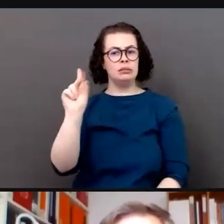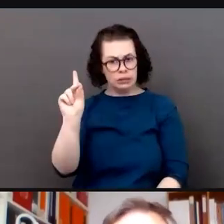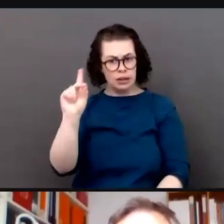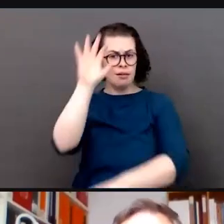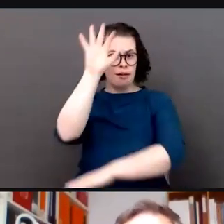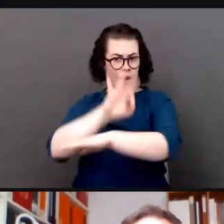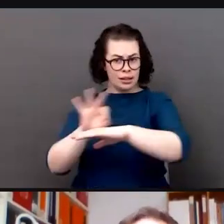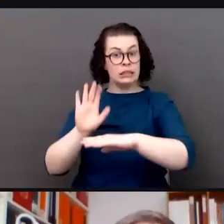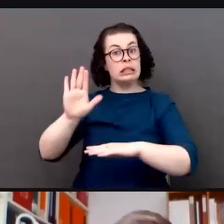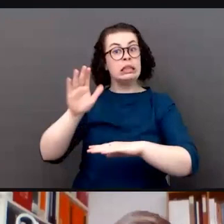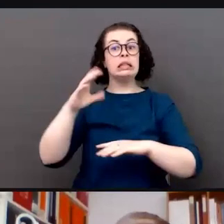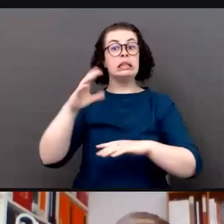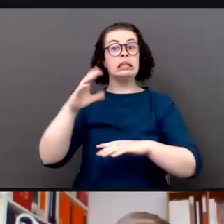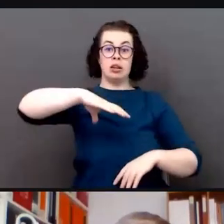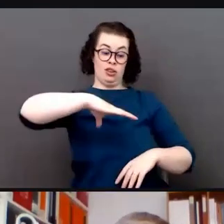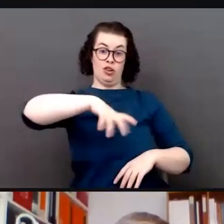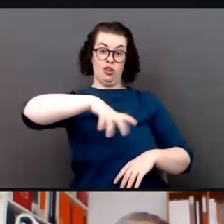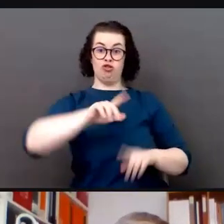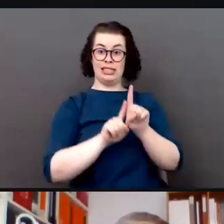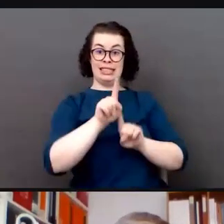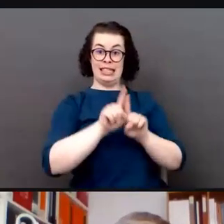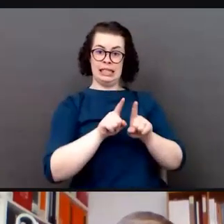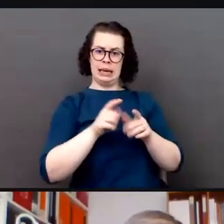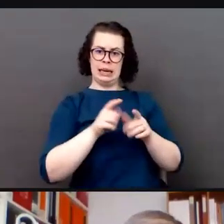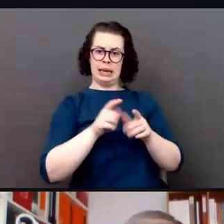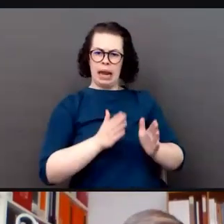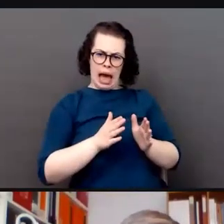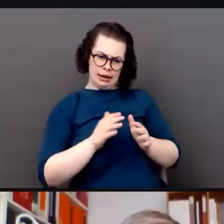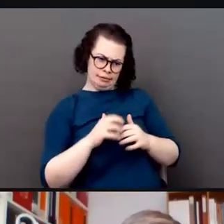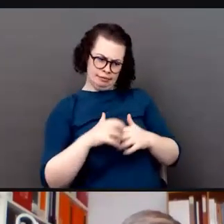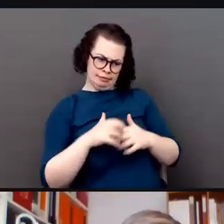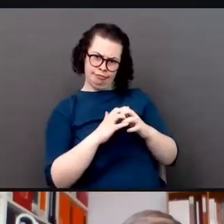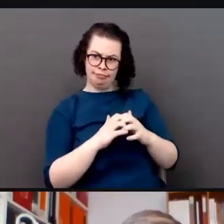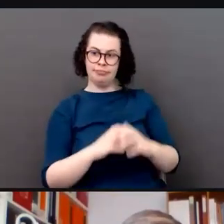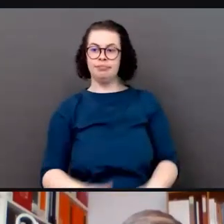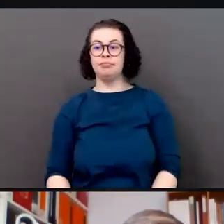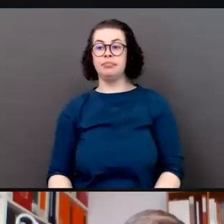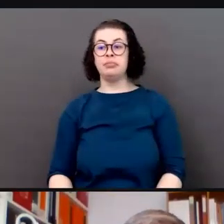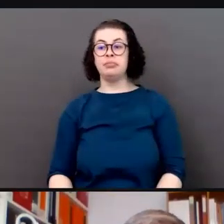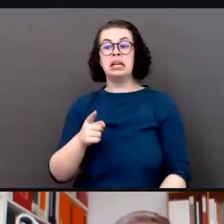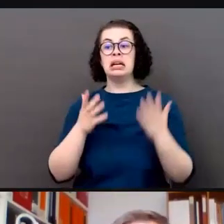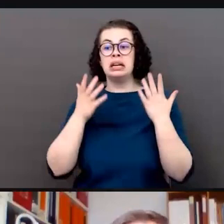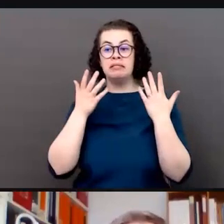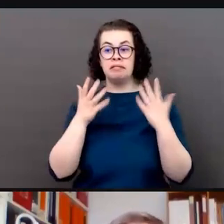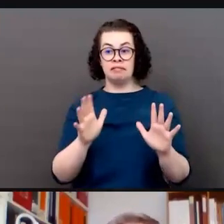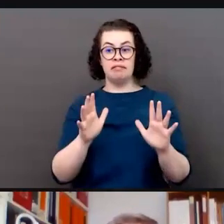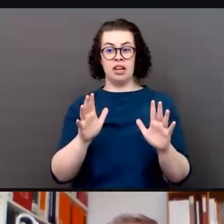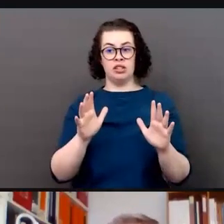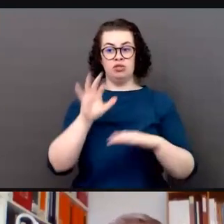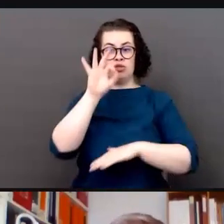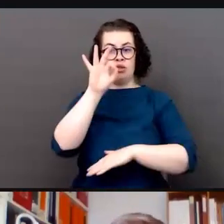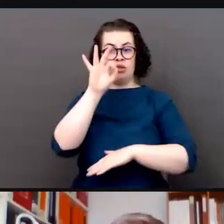has an access consulting. He works at Equar Architecture. Delfín